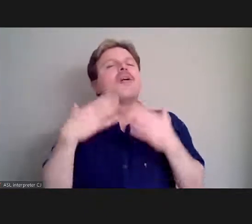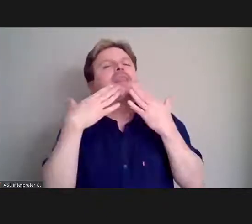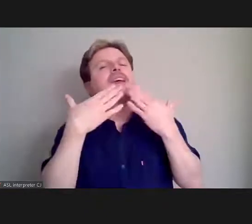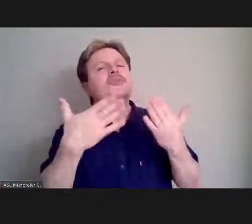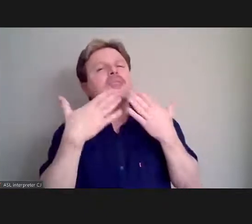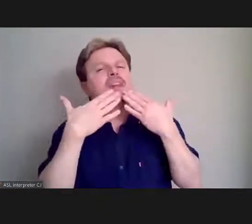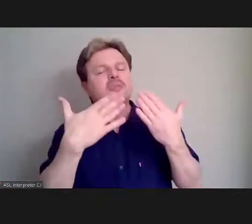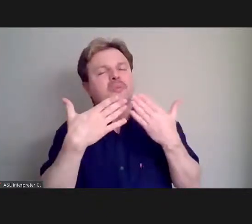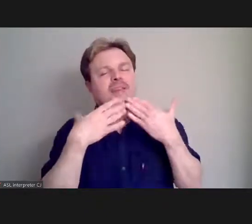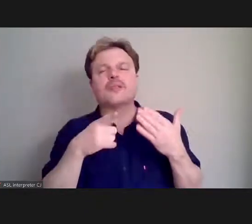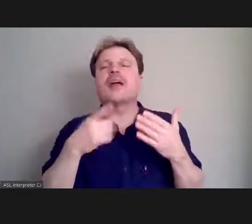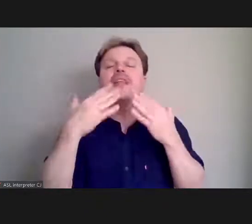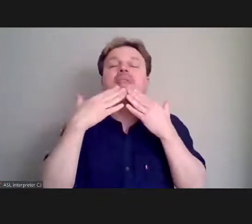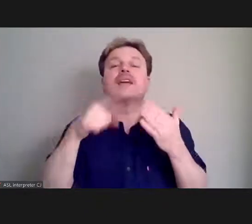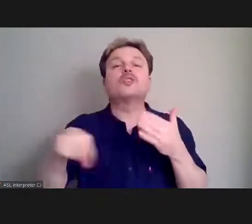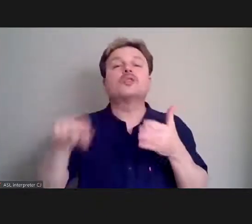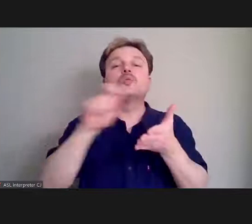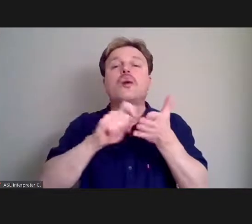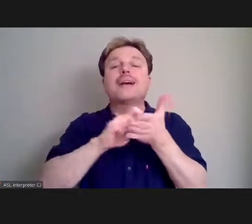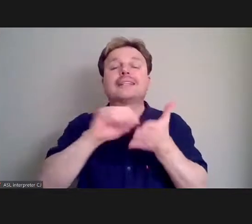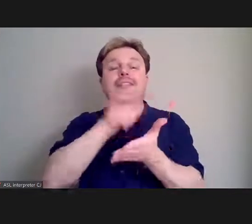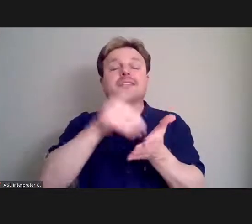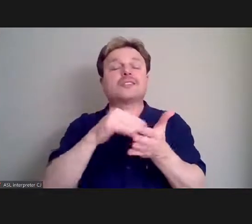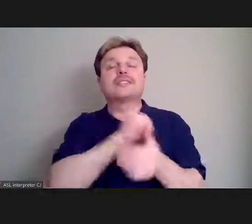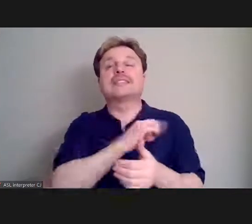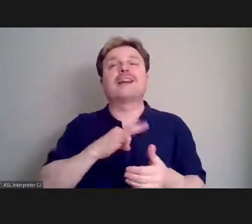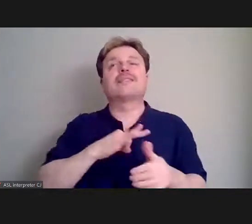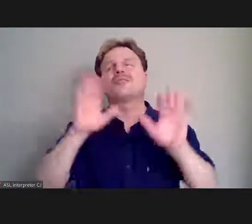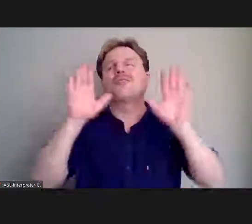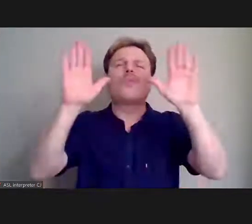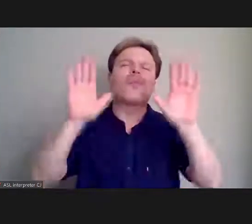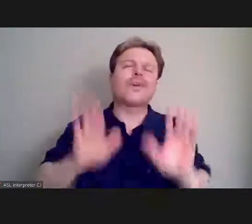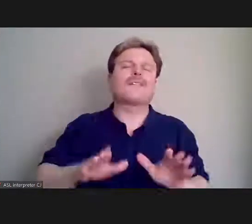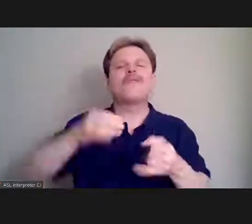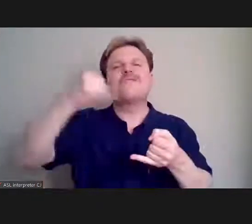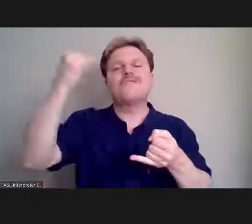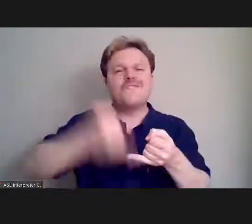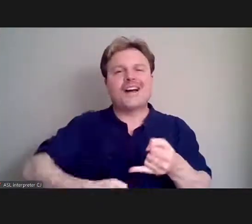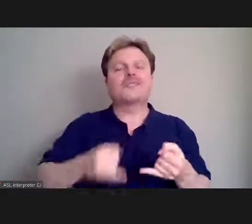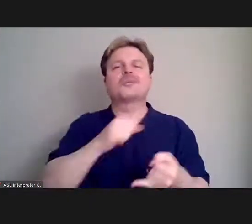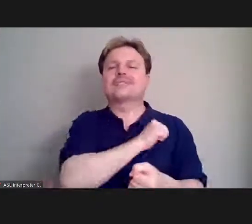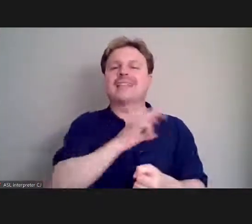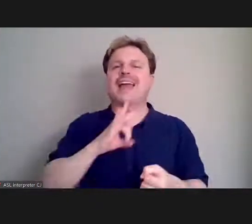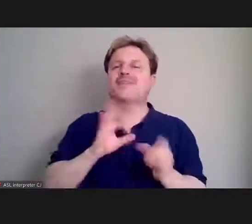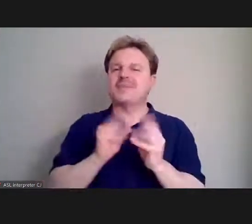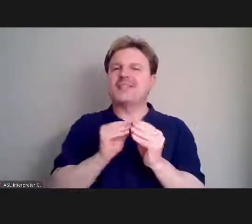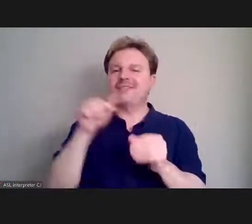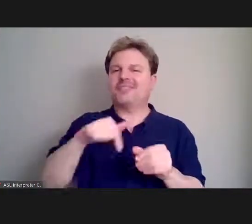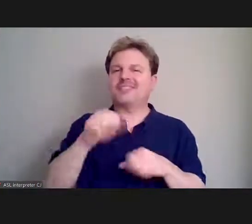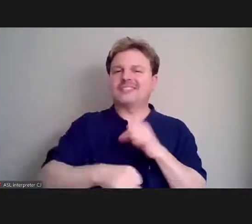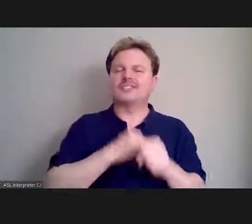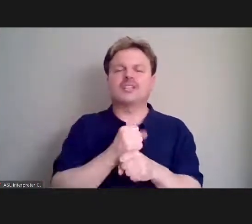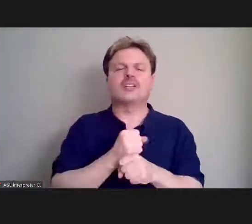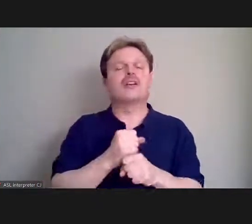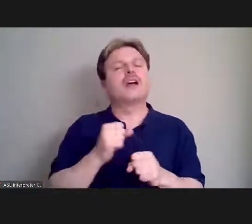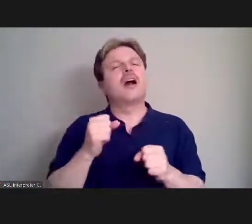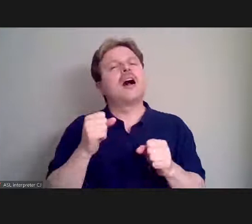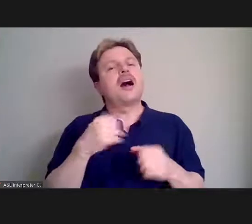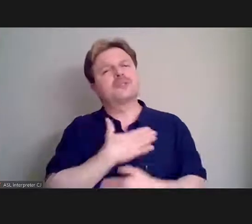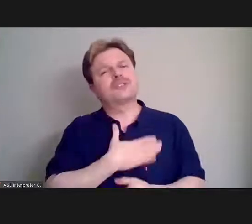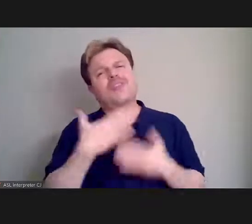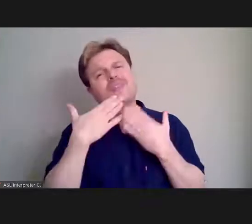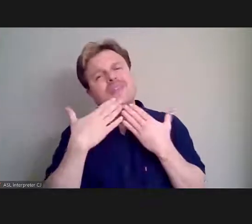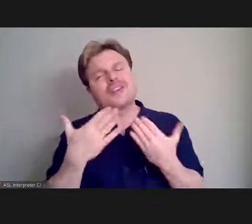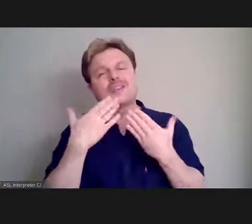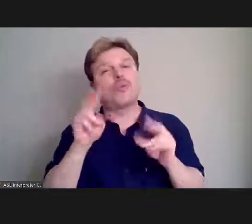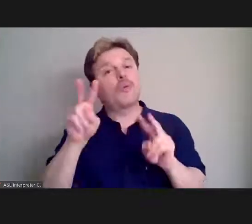thank you. And thank you, Writing Center staff, for this fantastic final staff meeting for the year. I appreciate all of you, and we look forward to